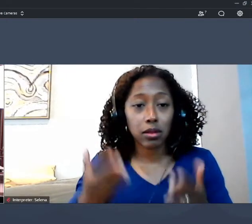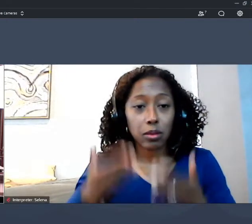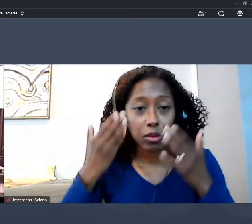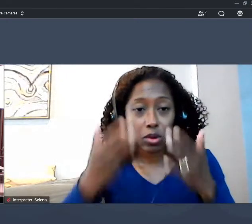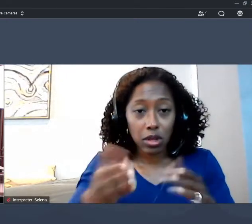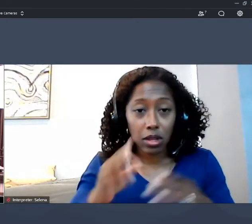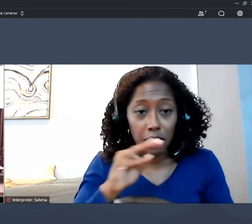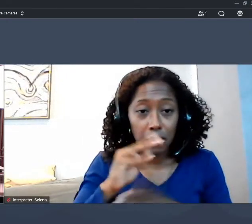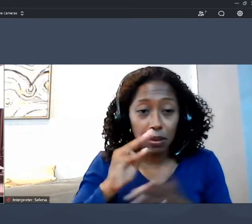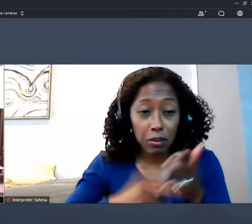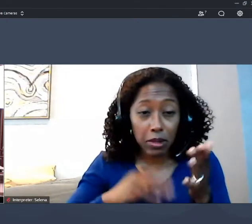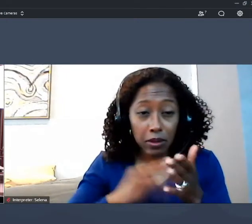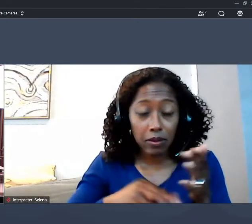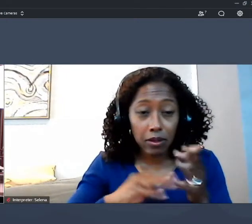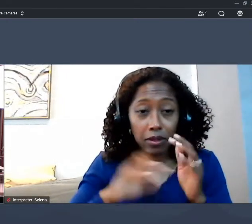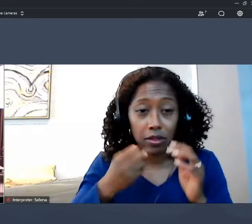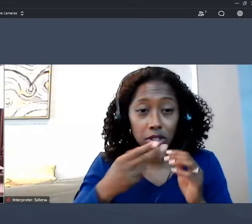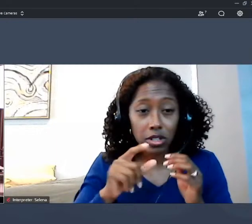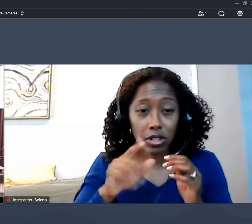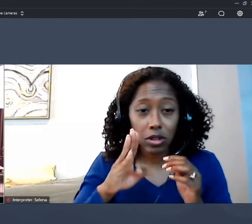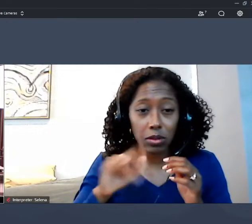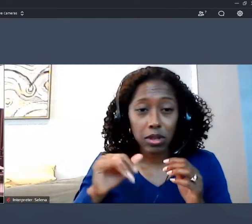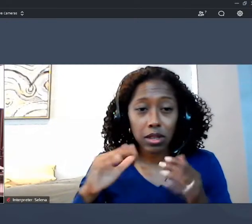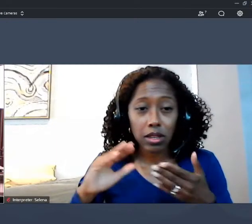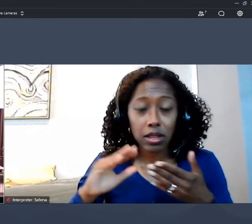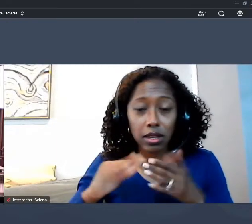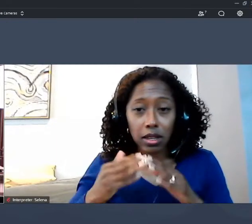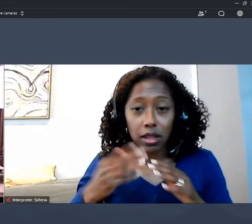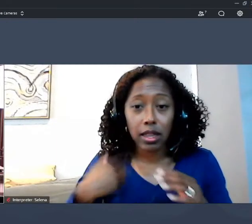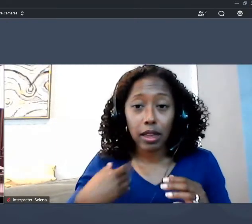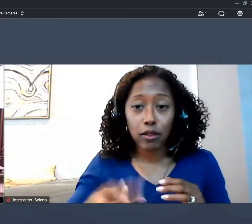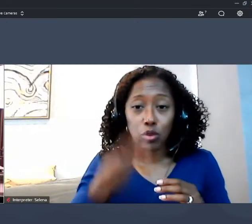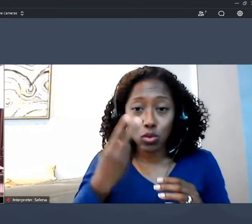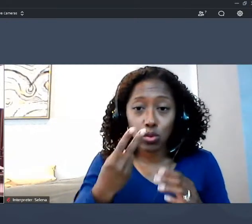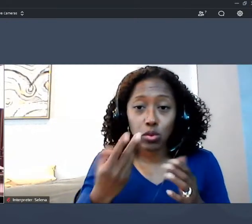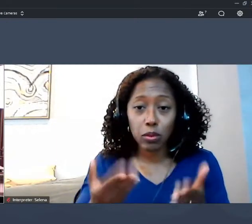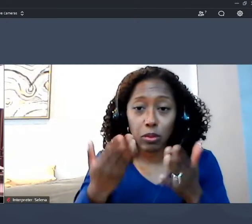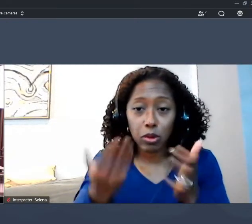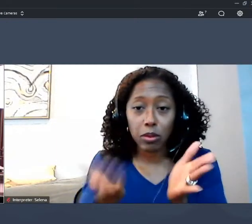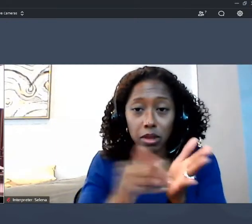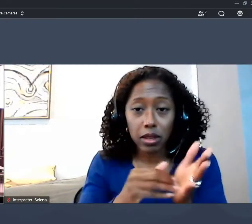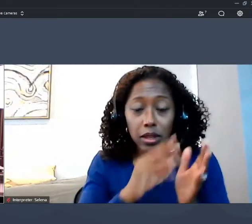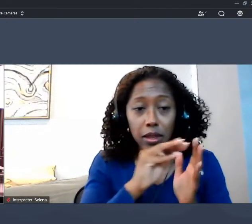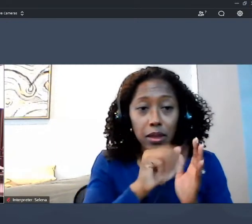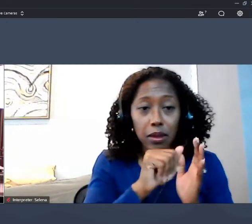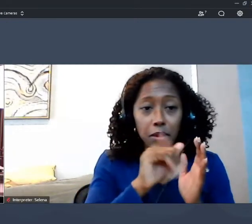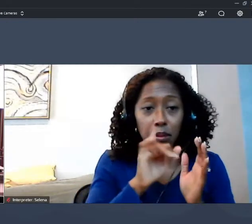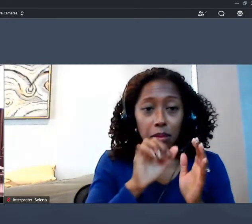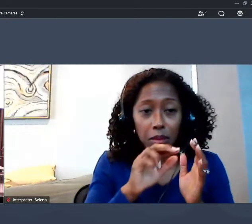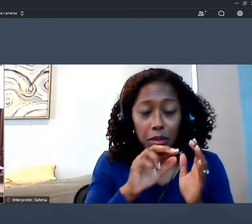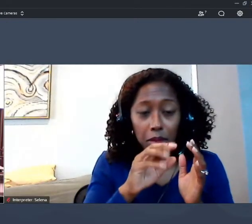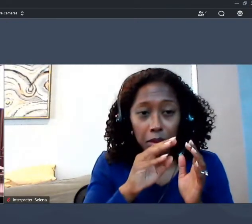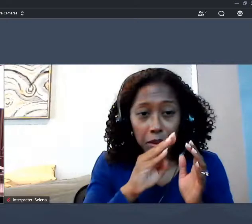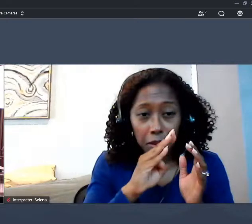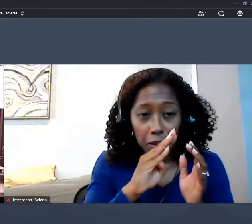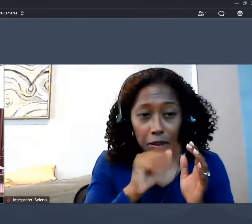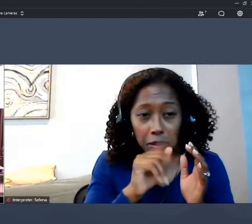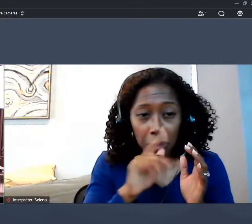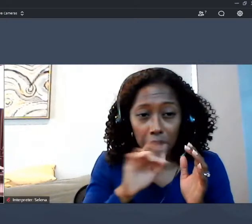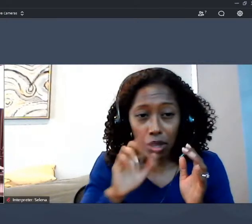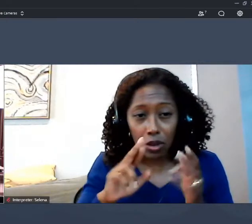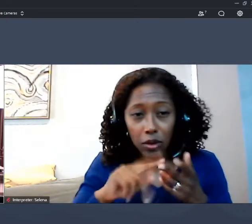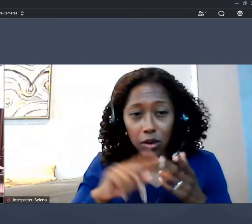and Shelby County Board of Adjustment, we have 2 reappointments, Mary Baker and Timothy Rainey. Councilman